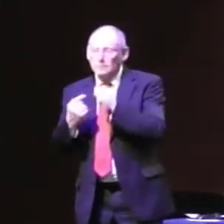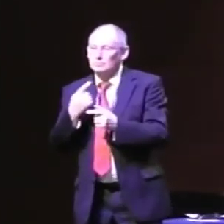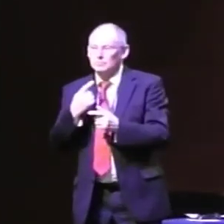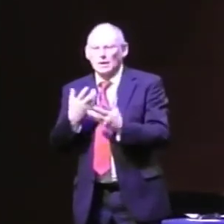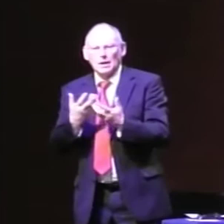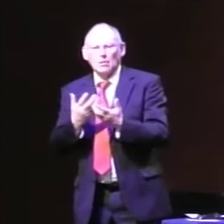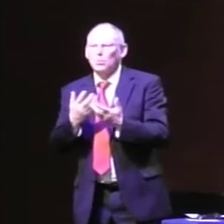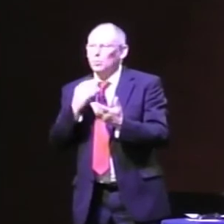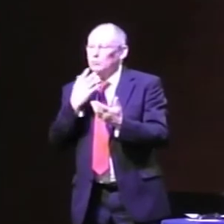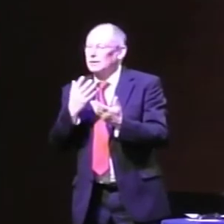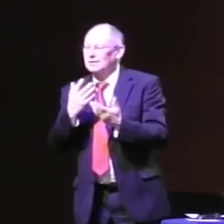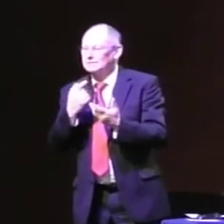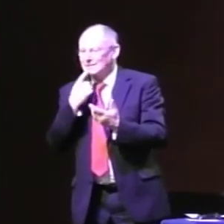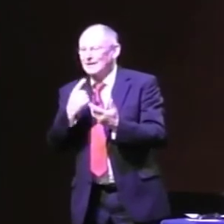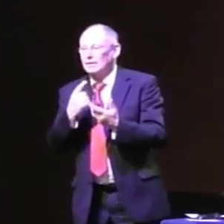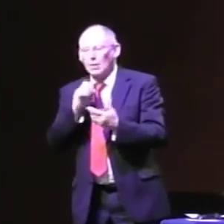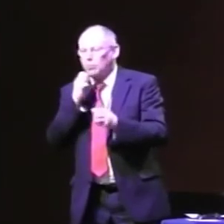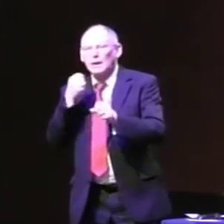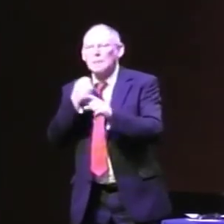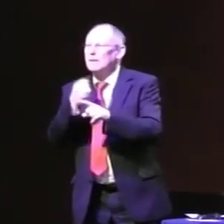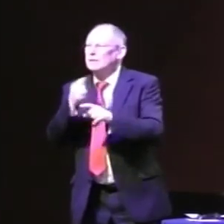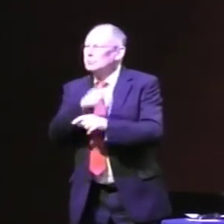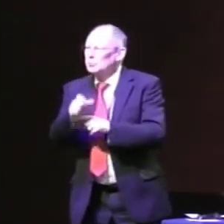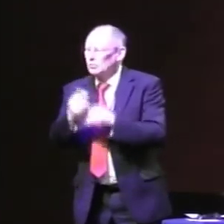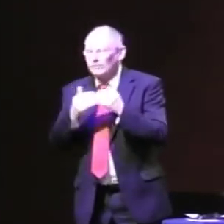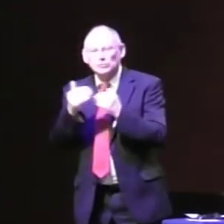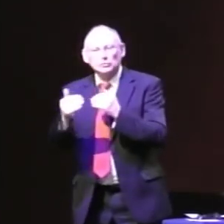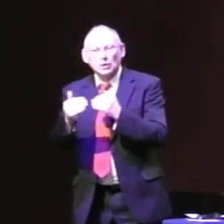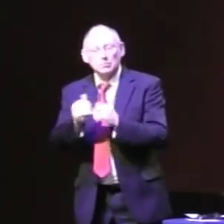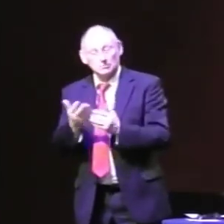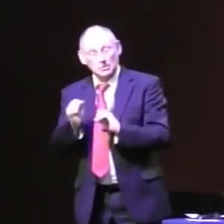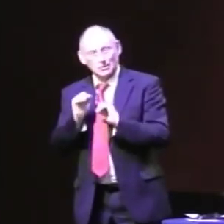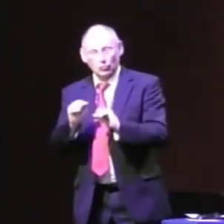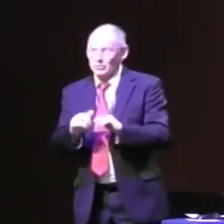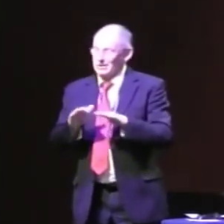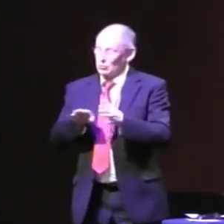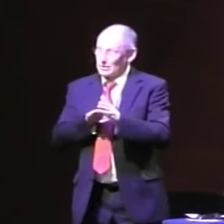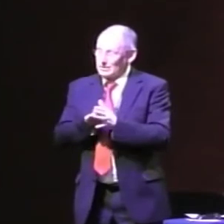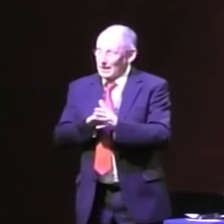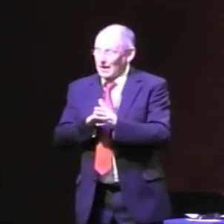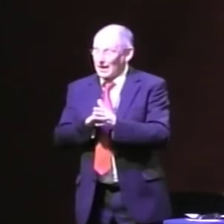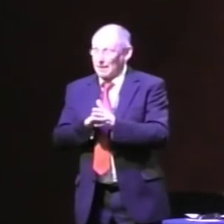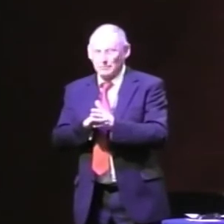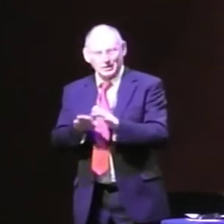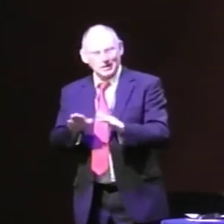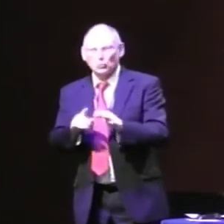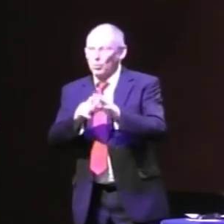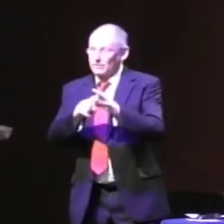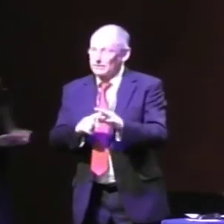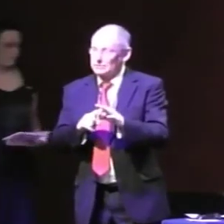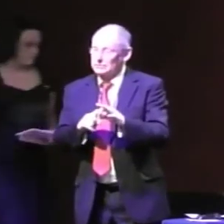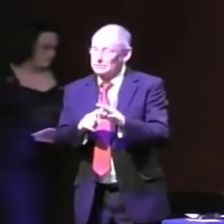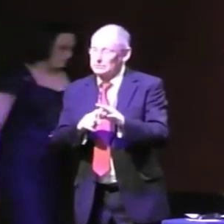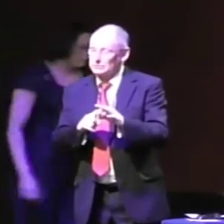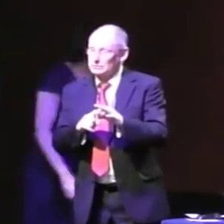be lasting impact on the pupils. Now, these children are sitting their national exams, their national qualifications. And yes,